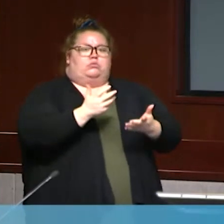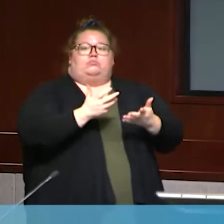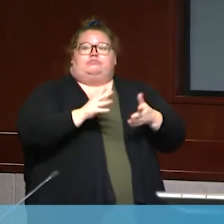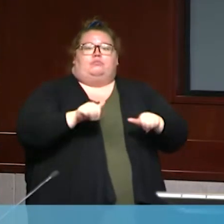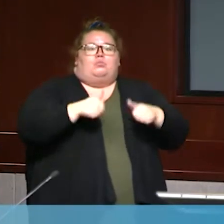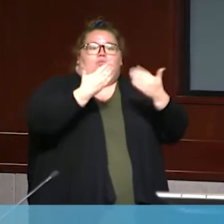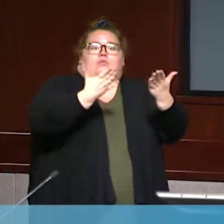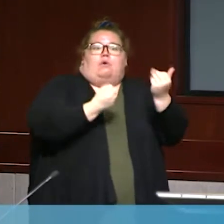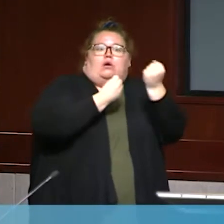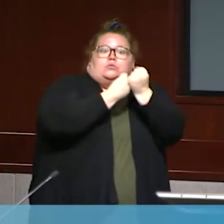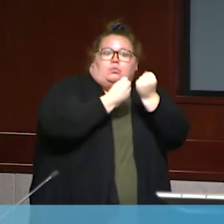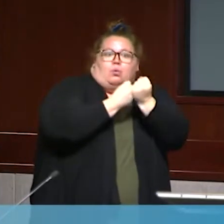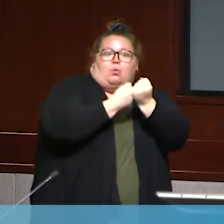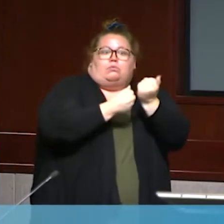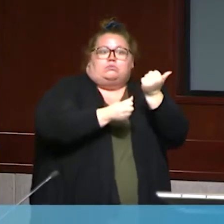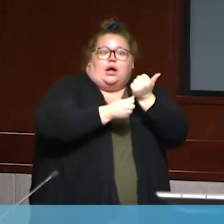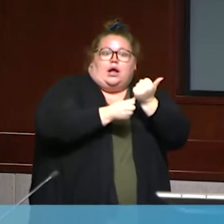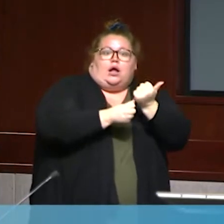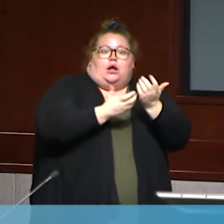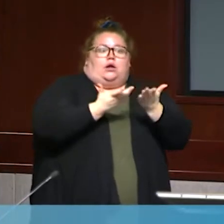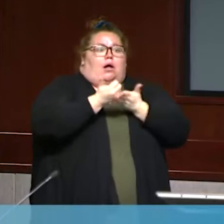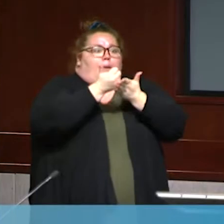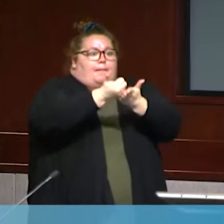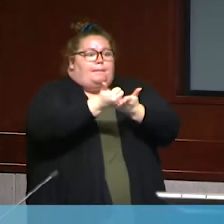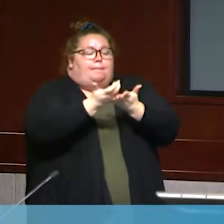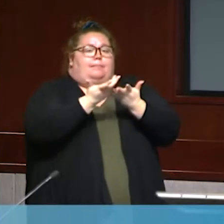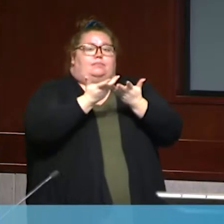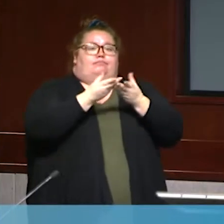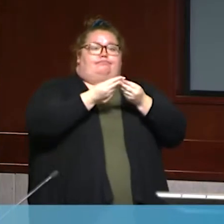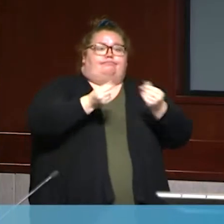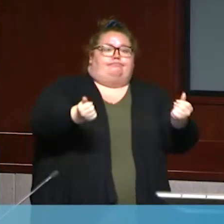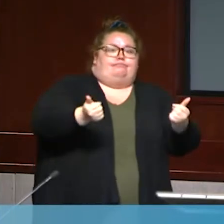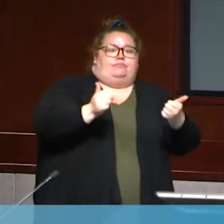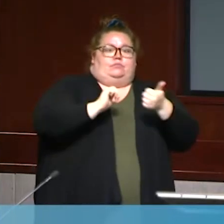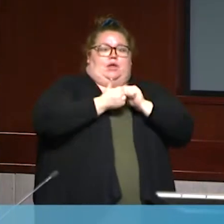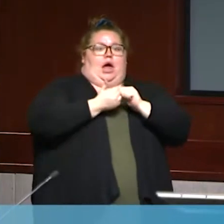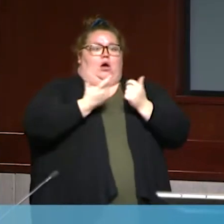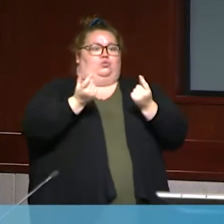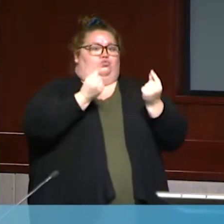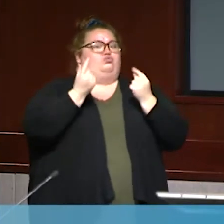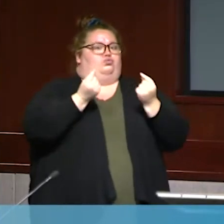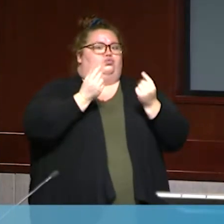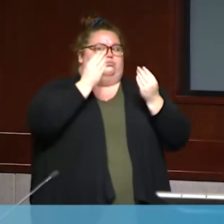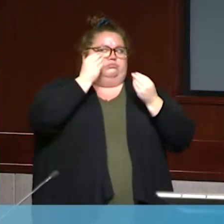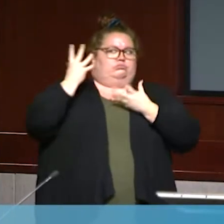requirement as needed and or take corrective action as required.